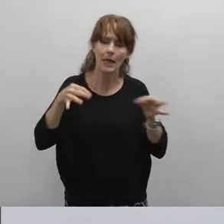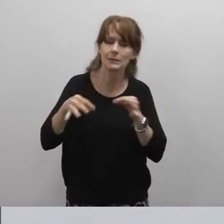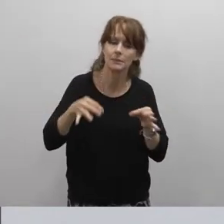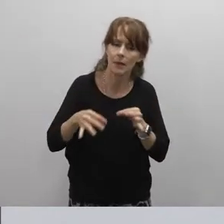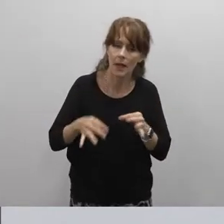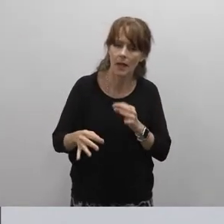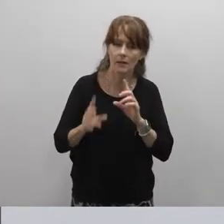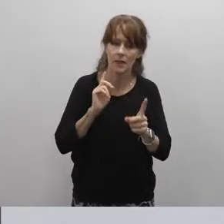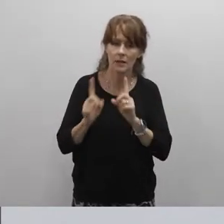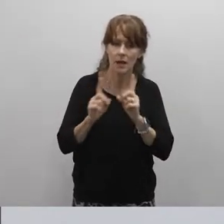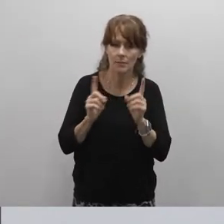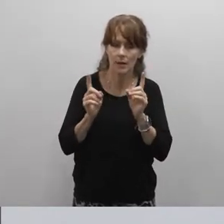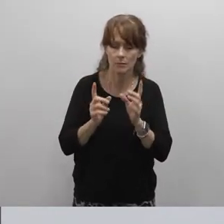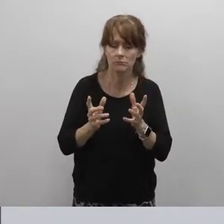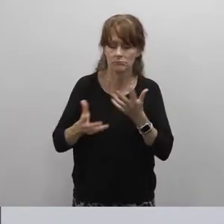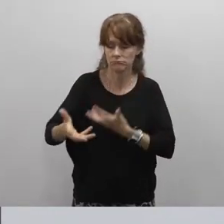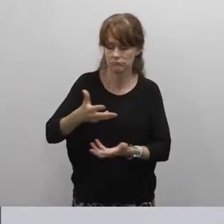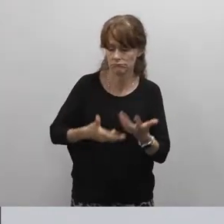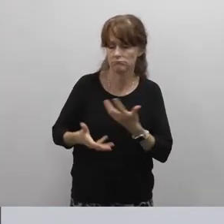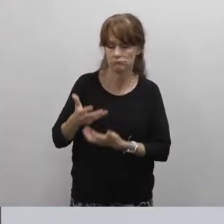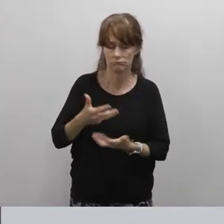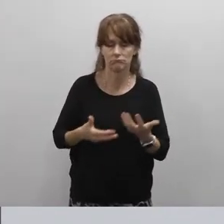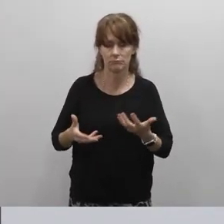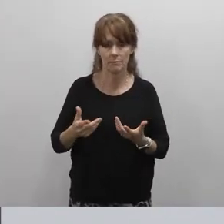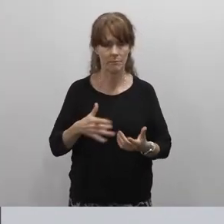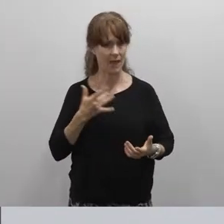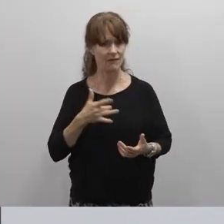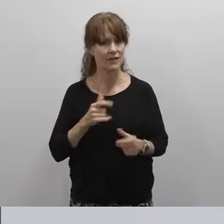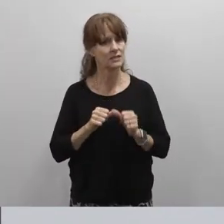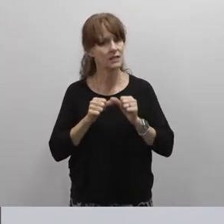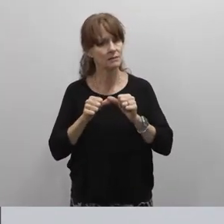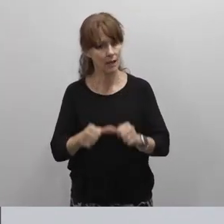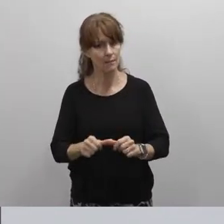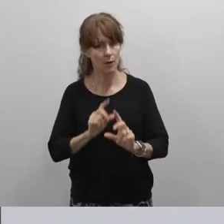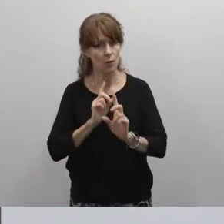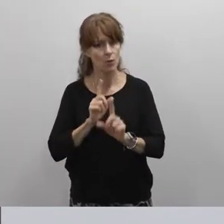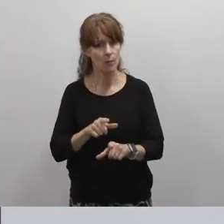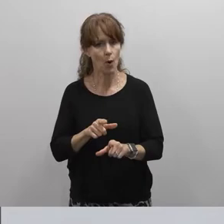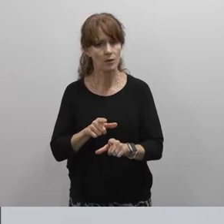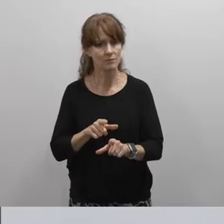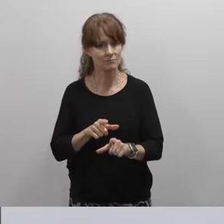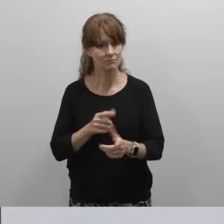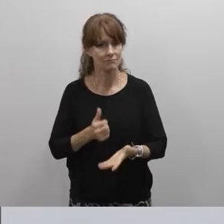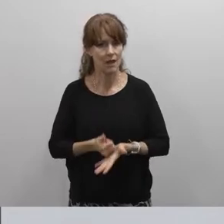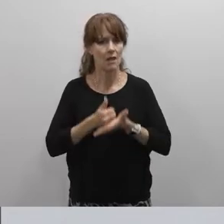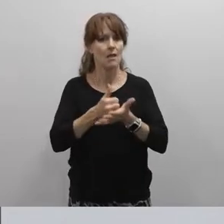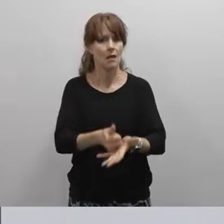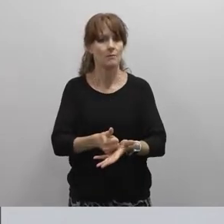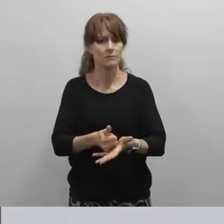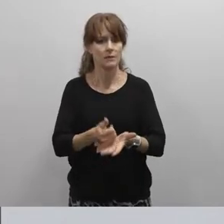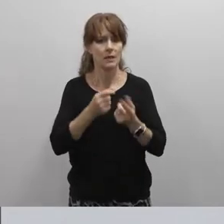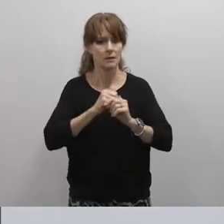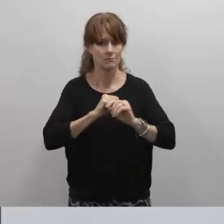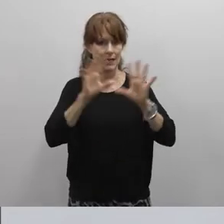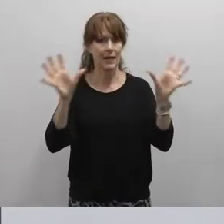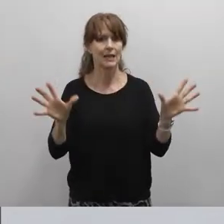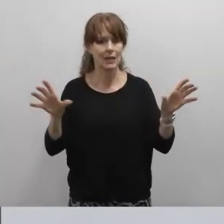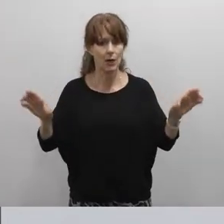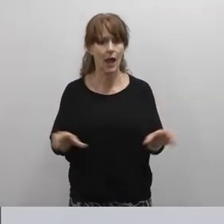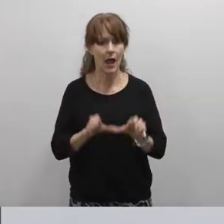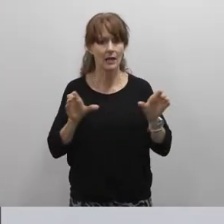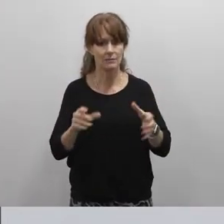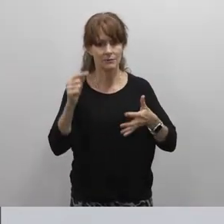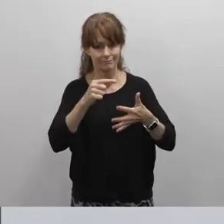very dialogue that's super direct. But I feel the sustainability report gets us there in terms of having clear, actionable